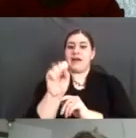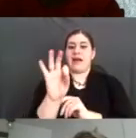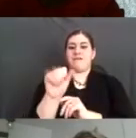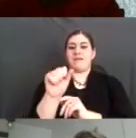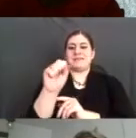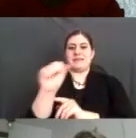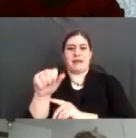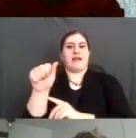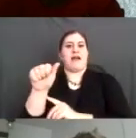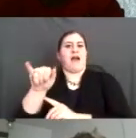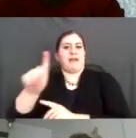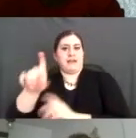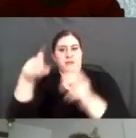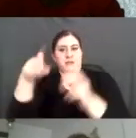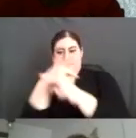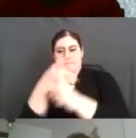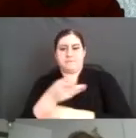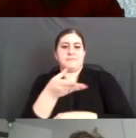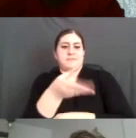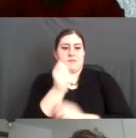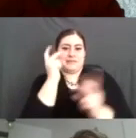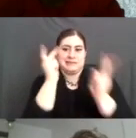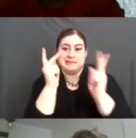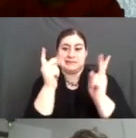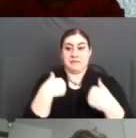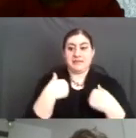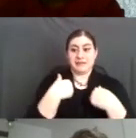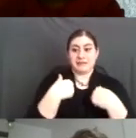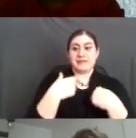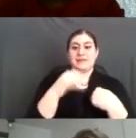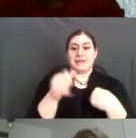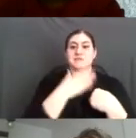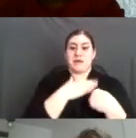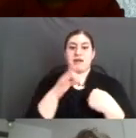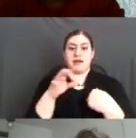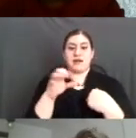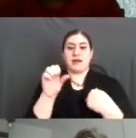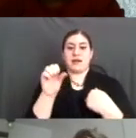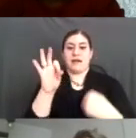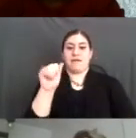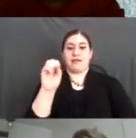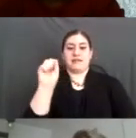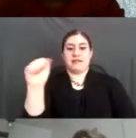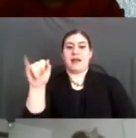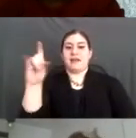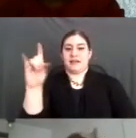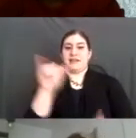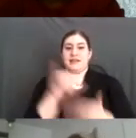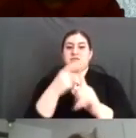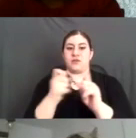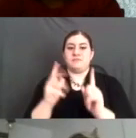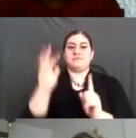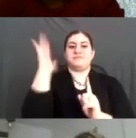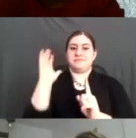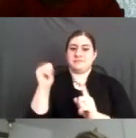sorted out. And well, there you can see me, and that has actually been my FSA ID since I was an undergrad back in